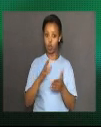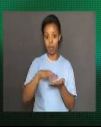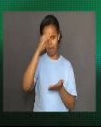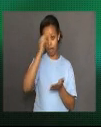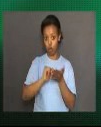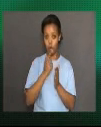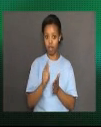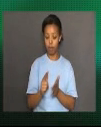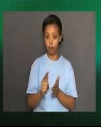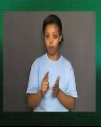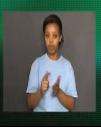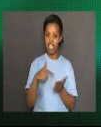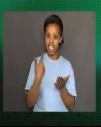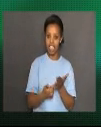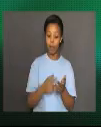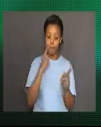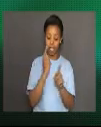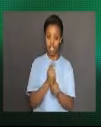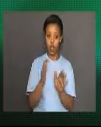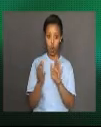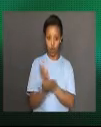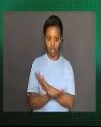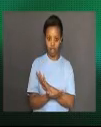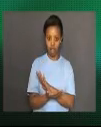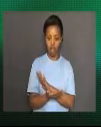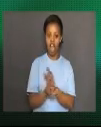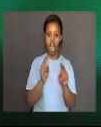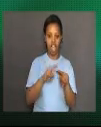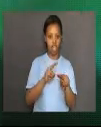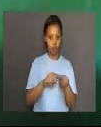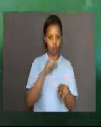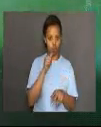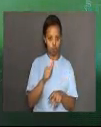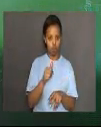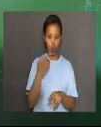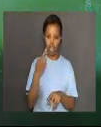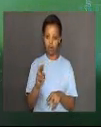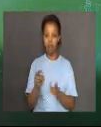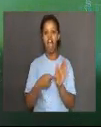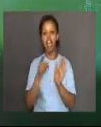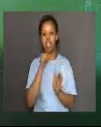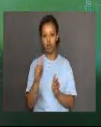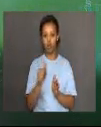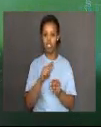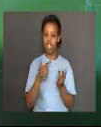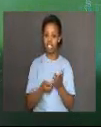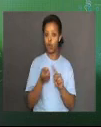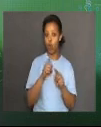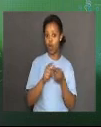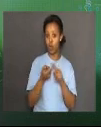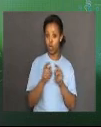stages will not be labeled, nor will they be in the right order. Working with a